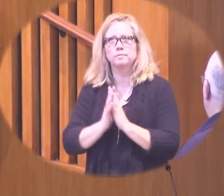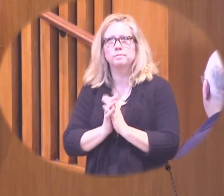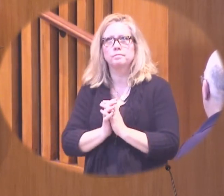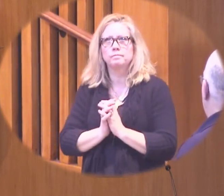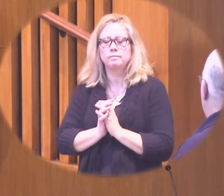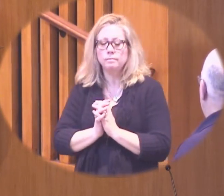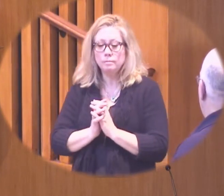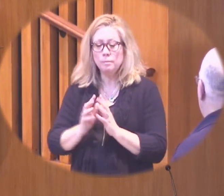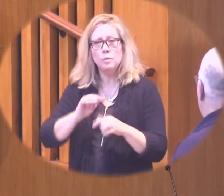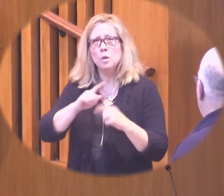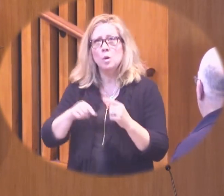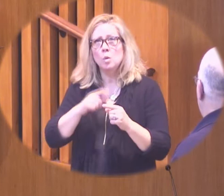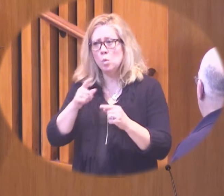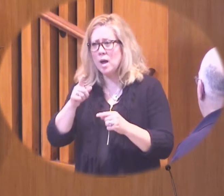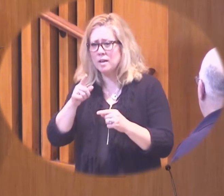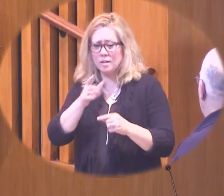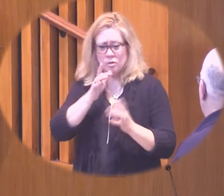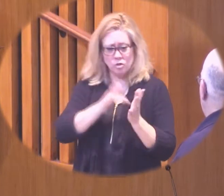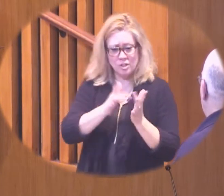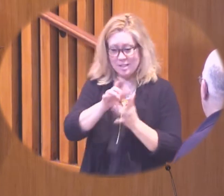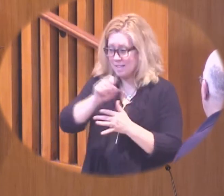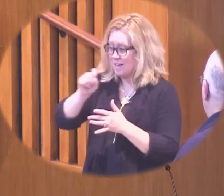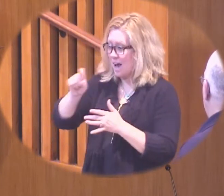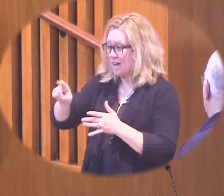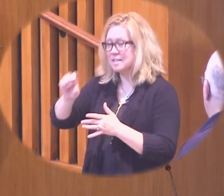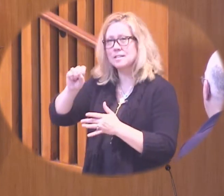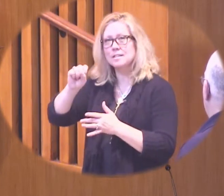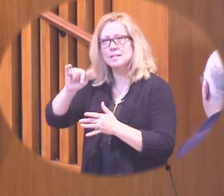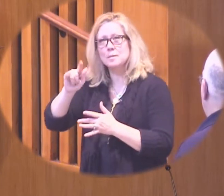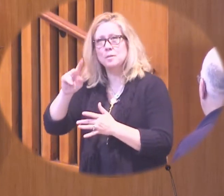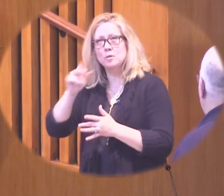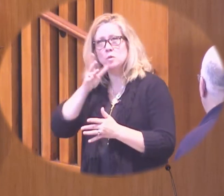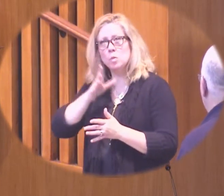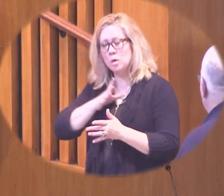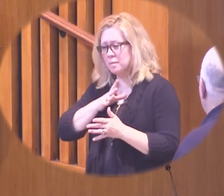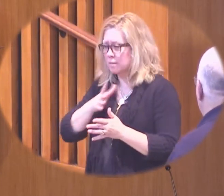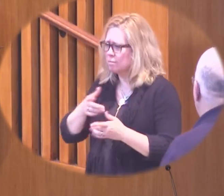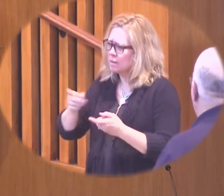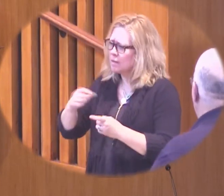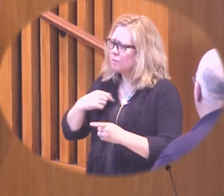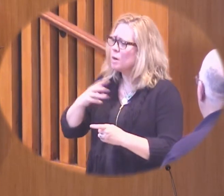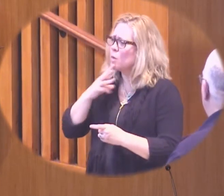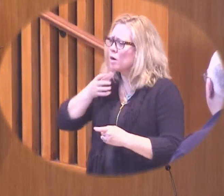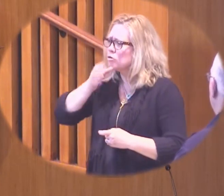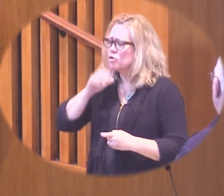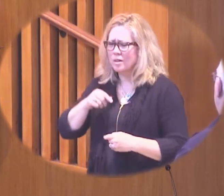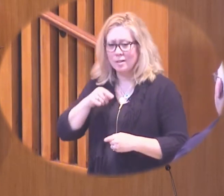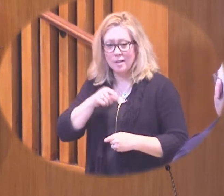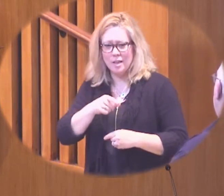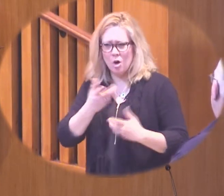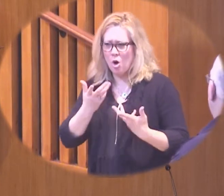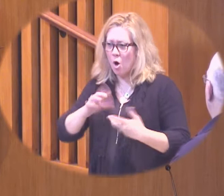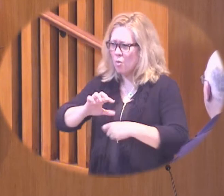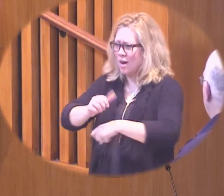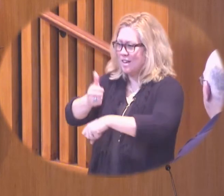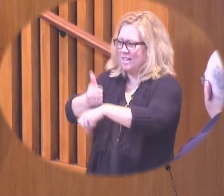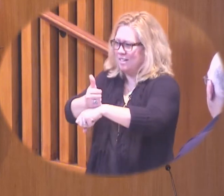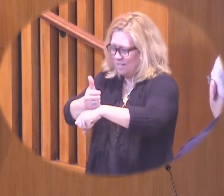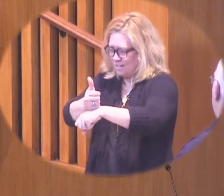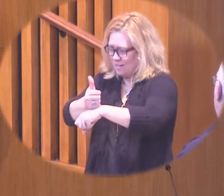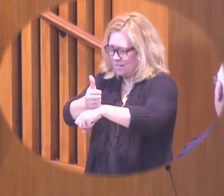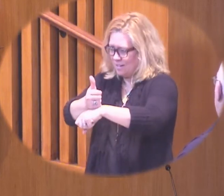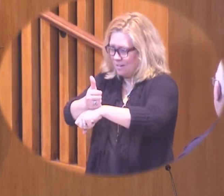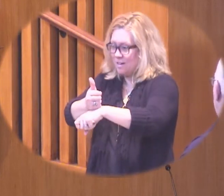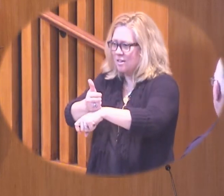he asked the Samaritan woman for water to drink, he had already created the gift of faith within